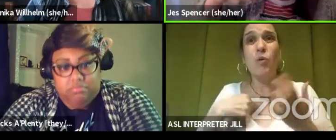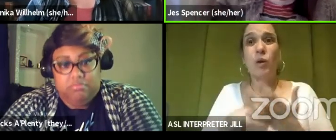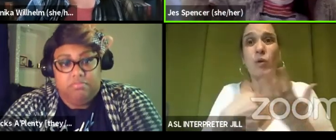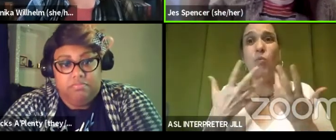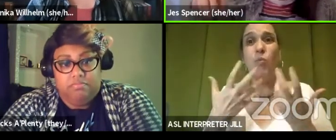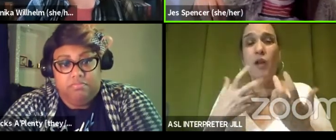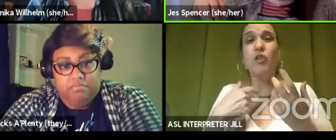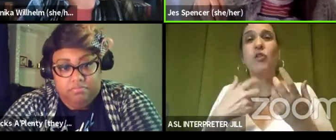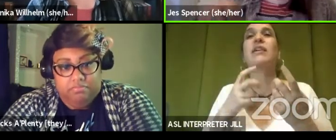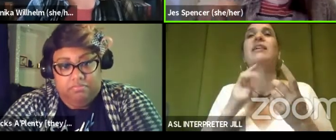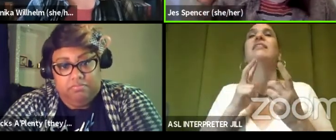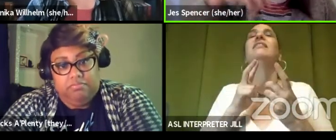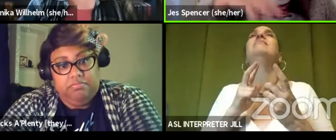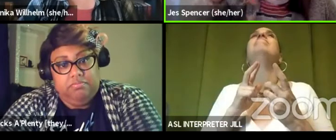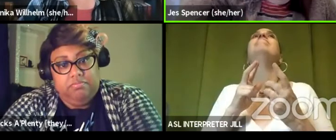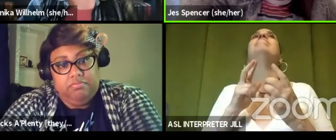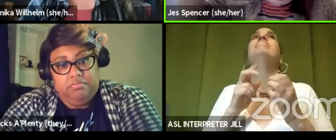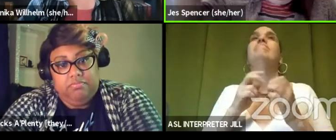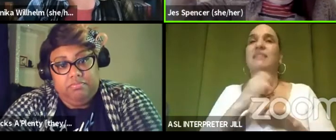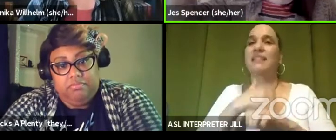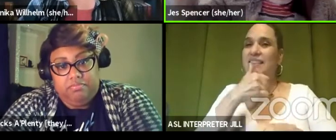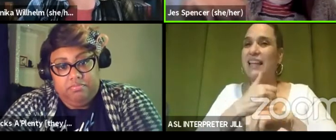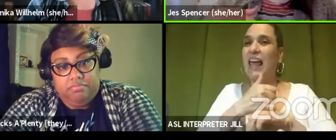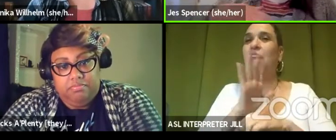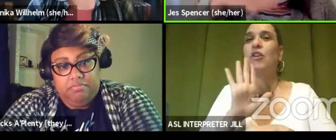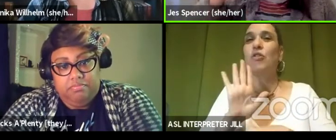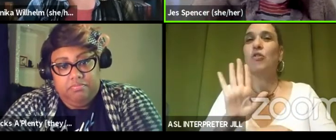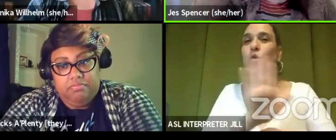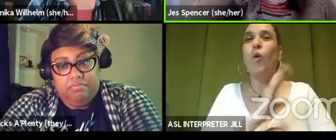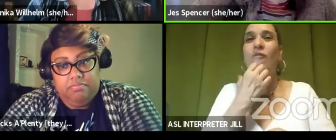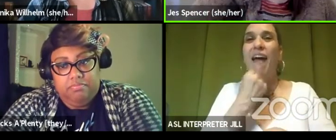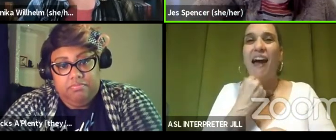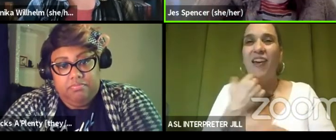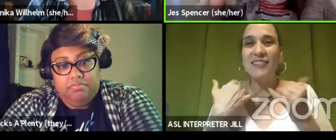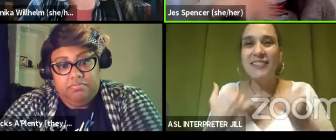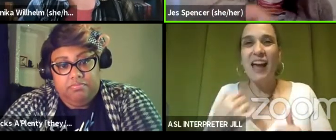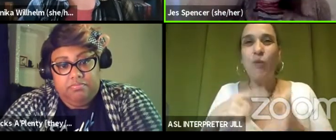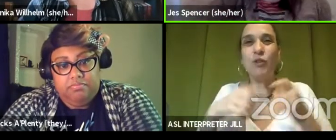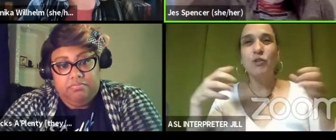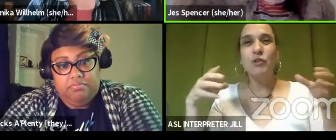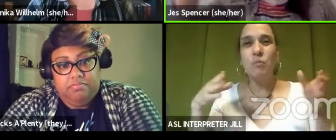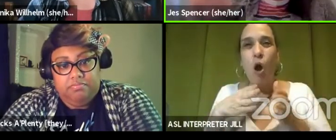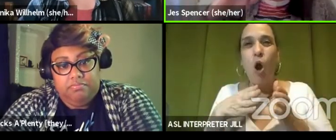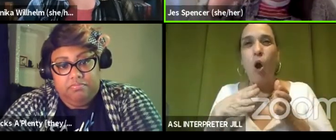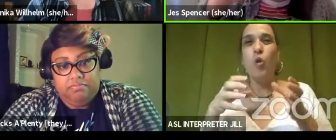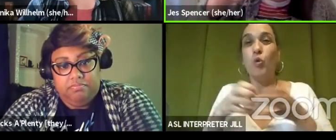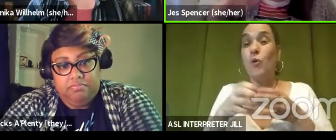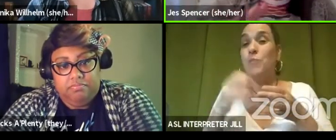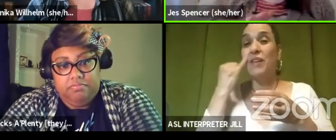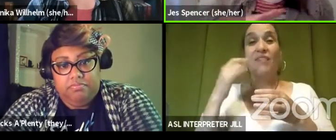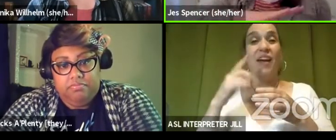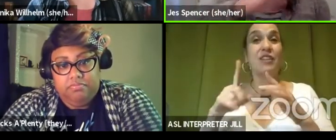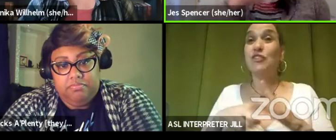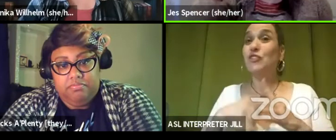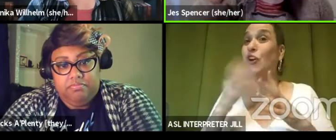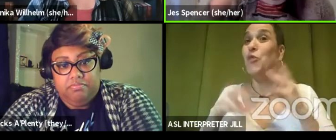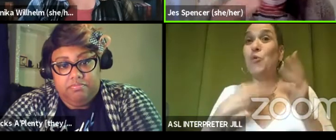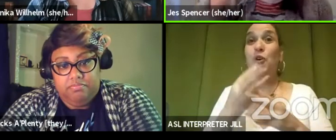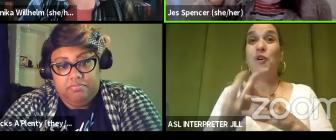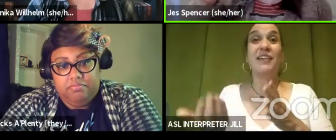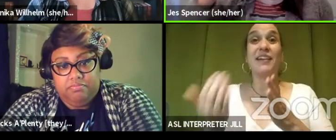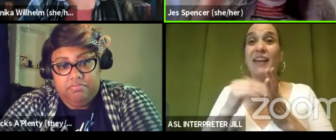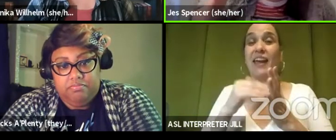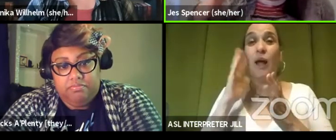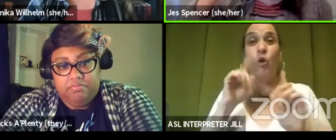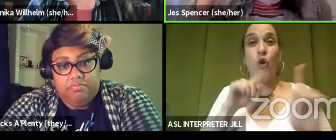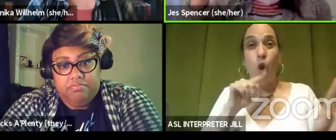assign your values now so that as you grow, you know, I think that that's like, if I could start the world over again, I would go to each